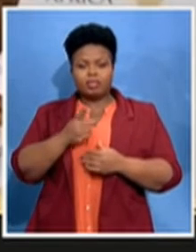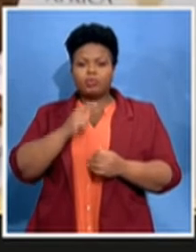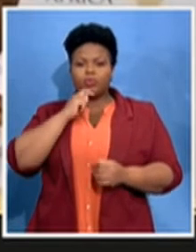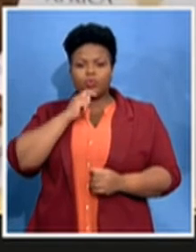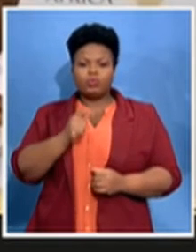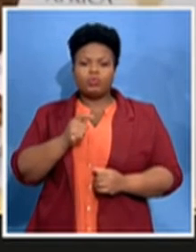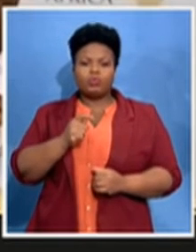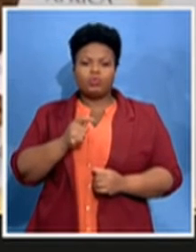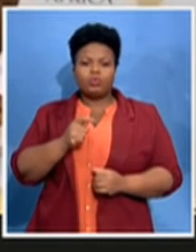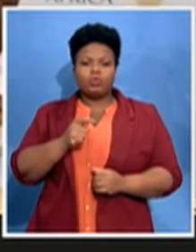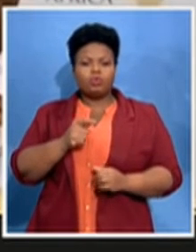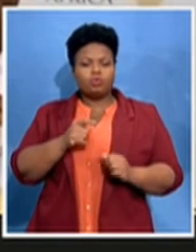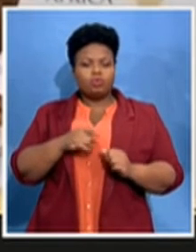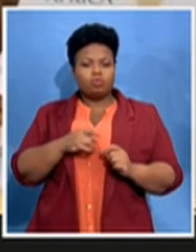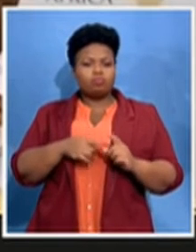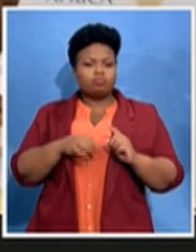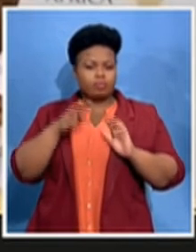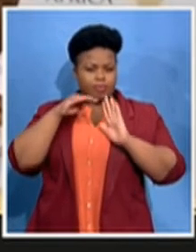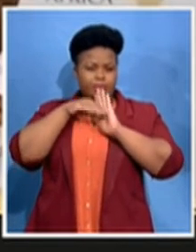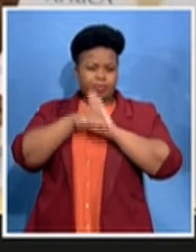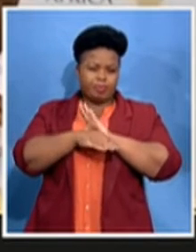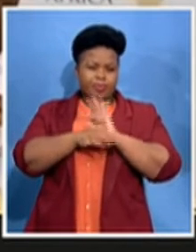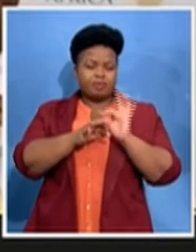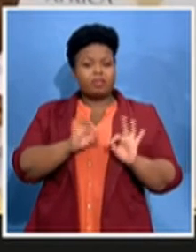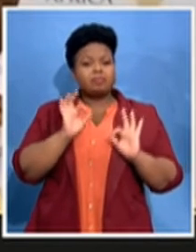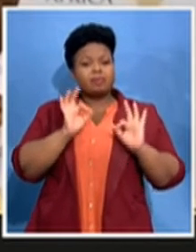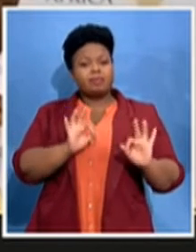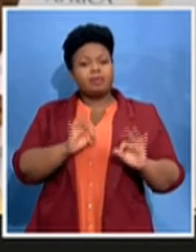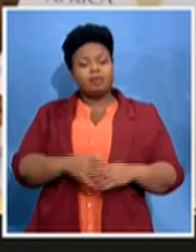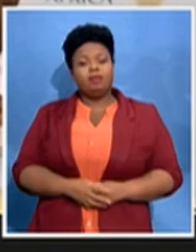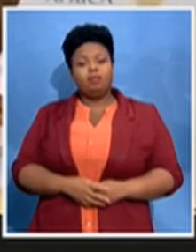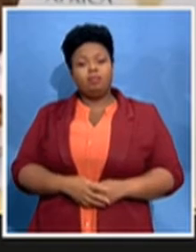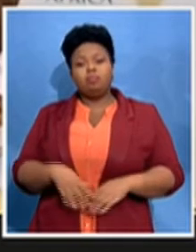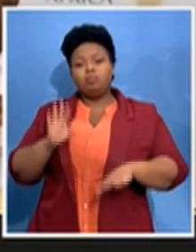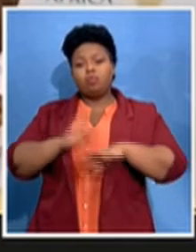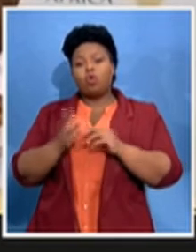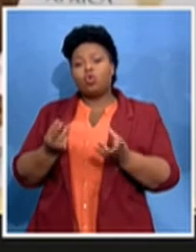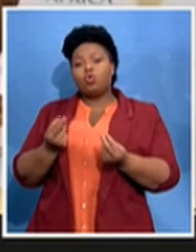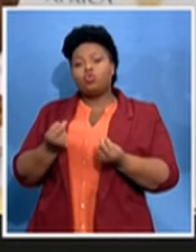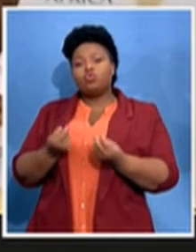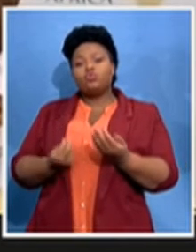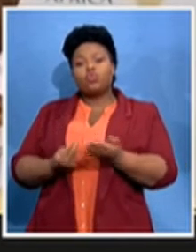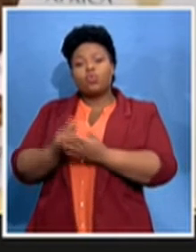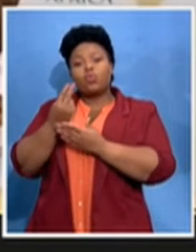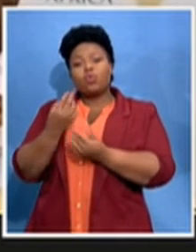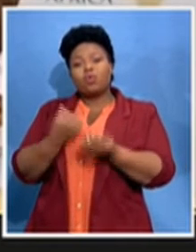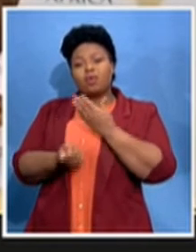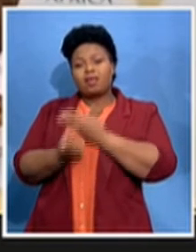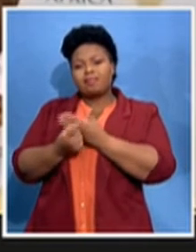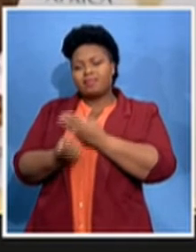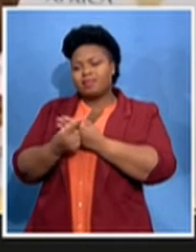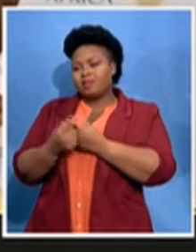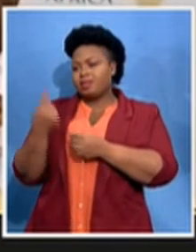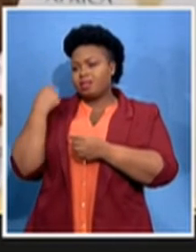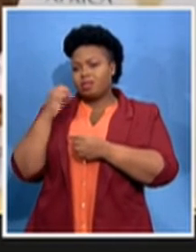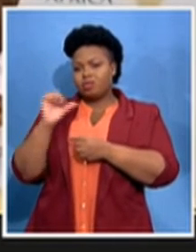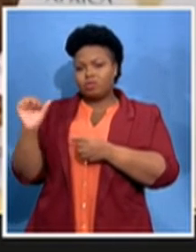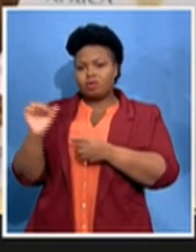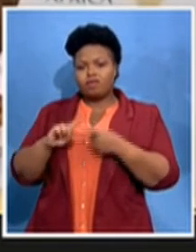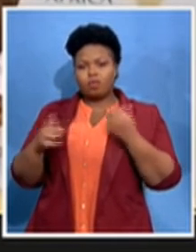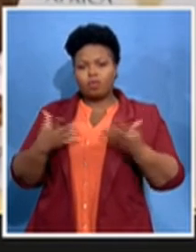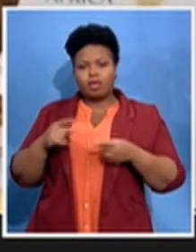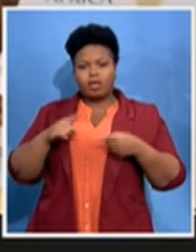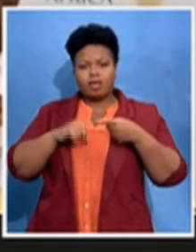highest proportion of new cases reported for the last week came from Southern Africa,